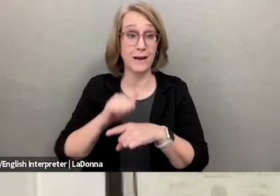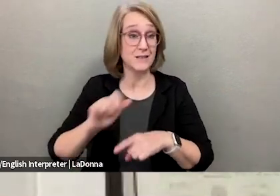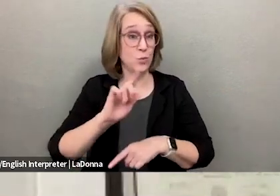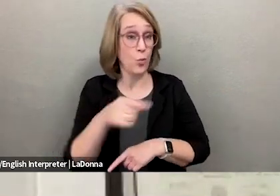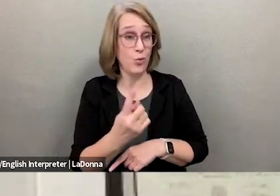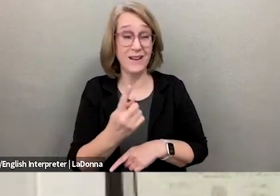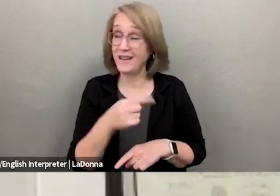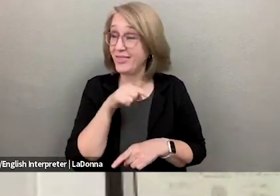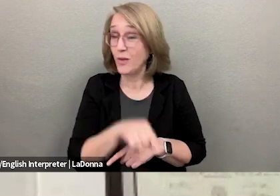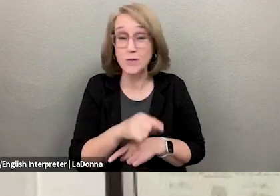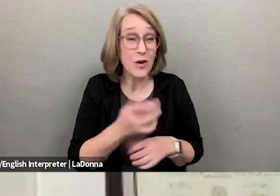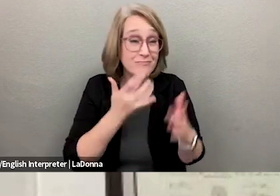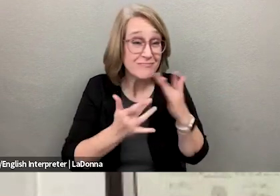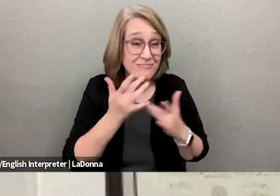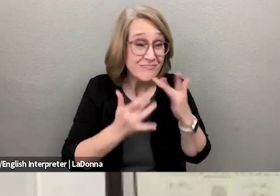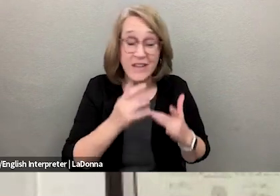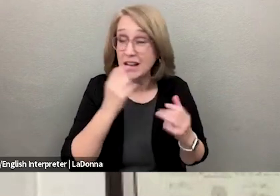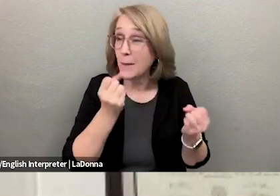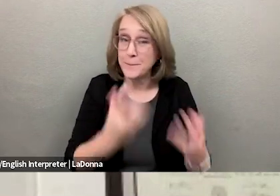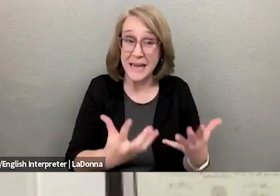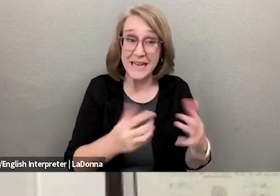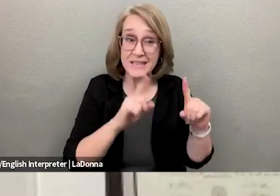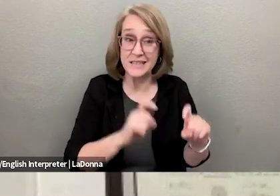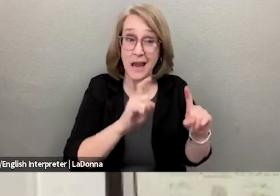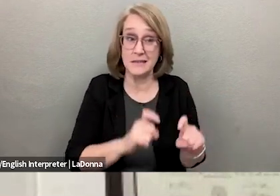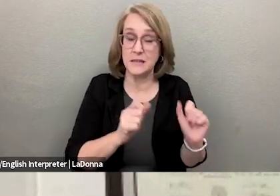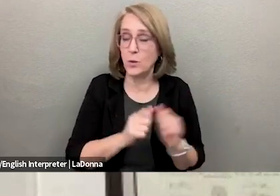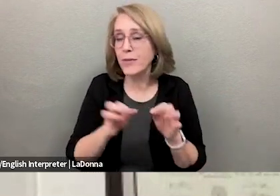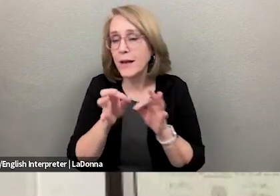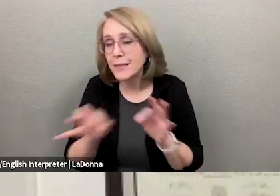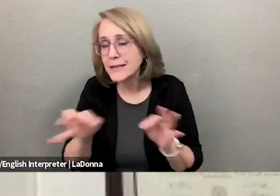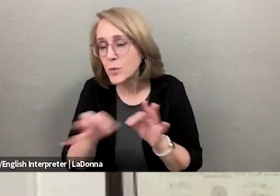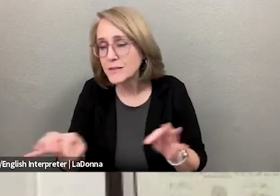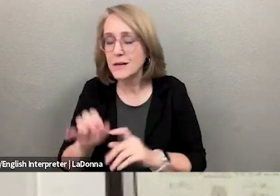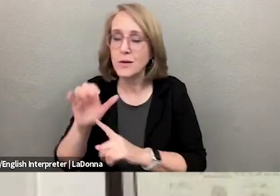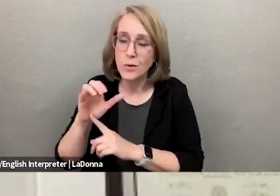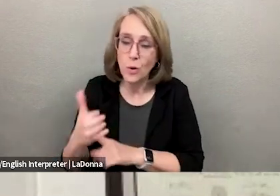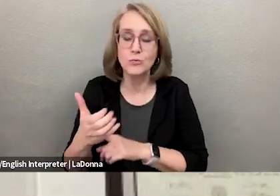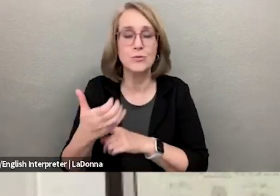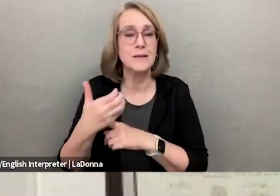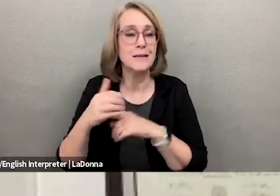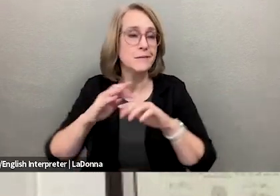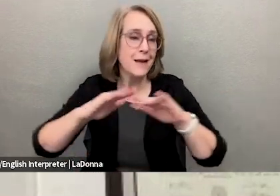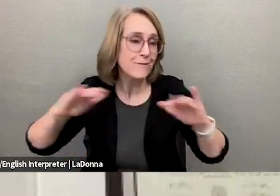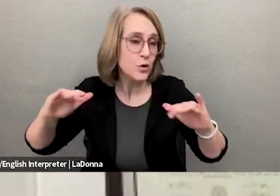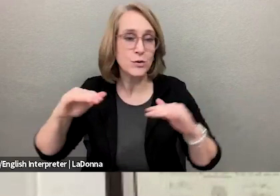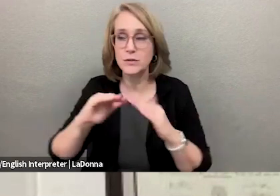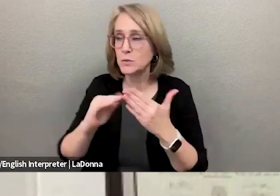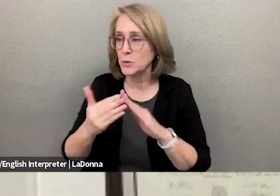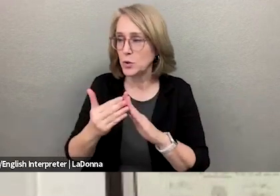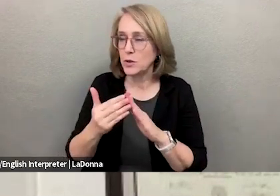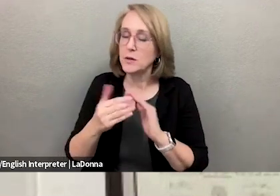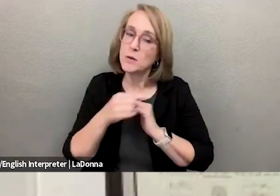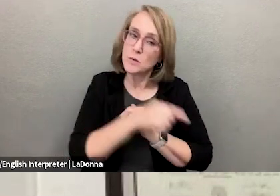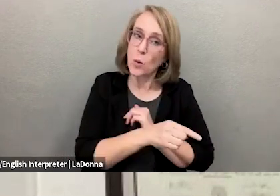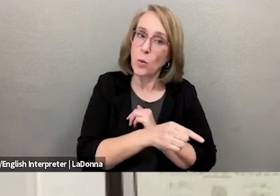practices have been tested in linguistically and culturally diverse communities and have a wider aperture